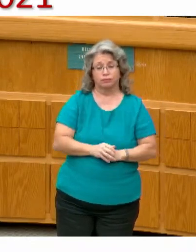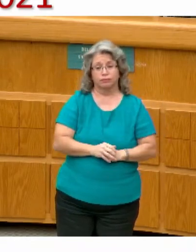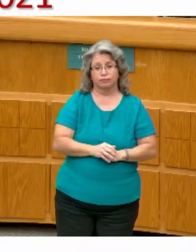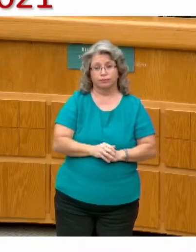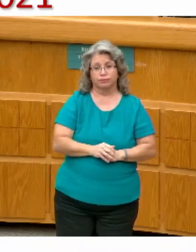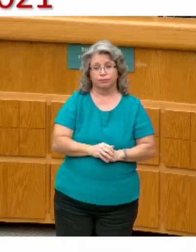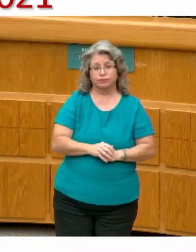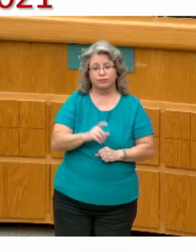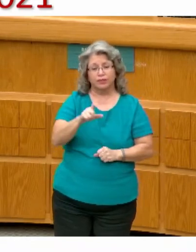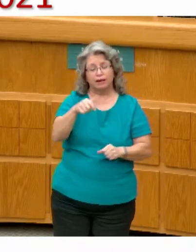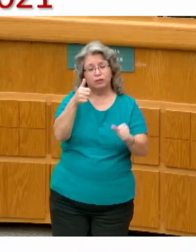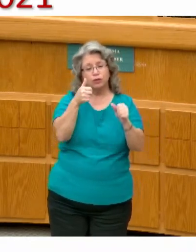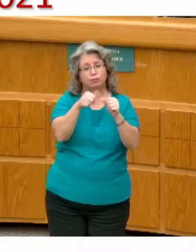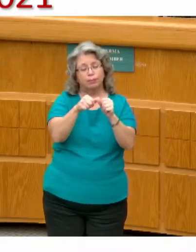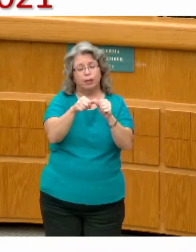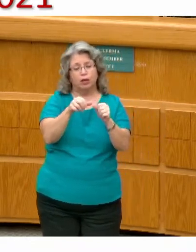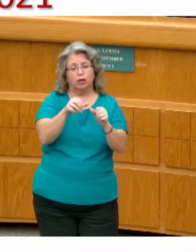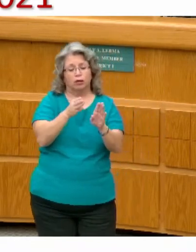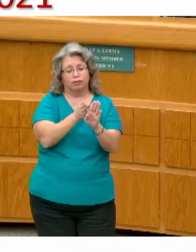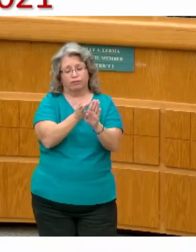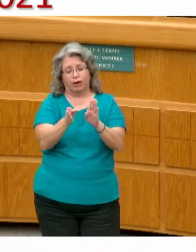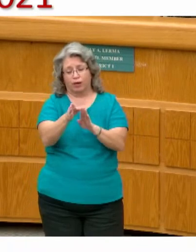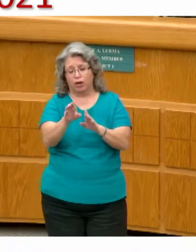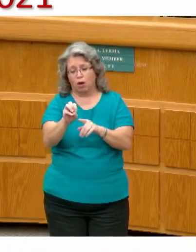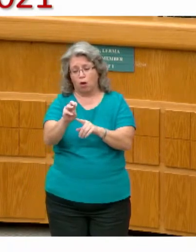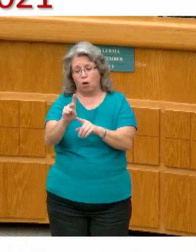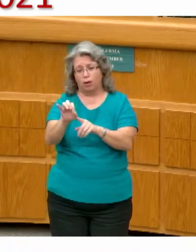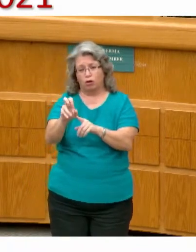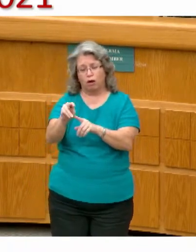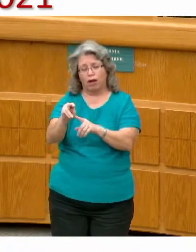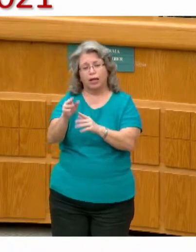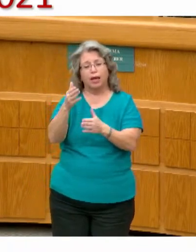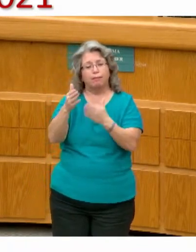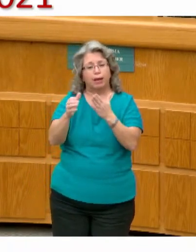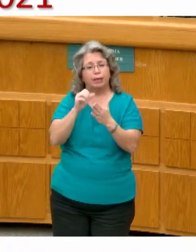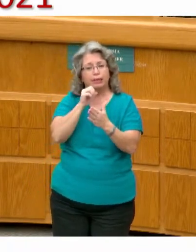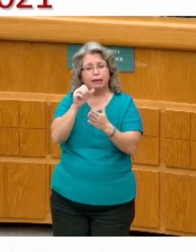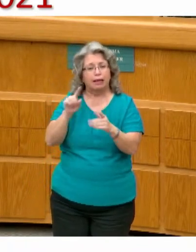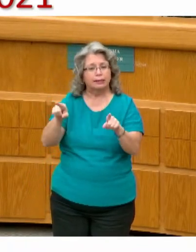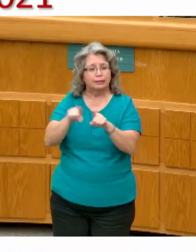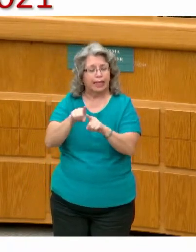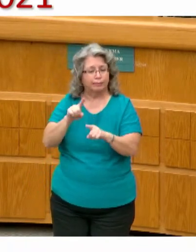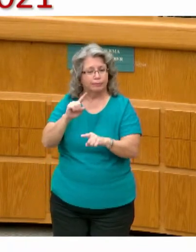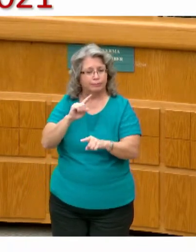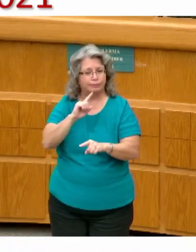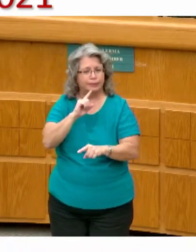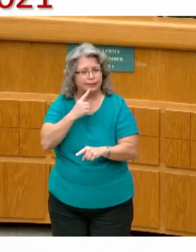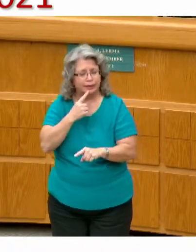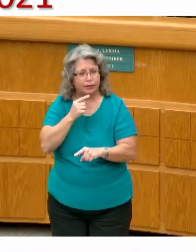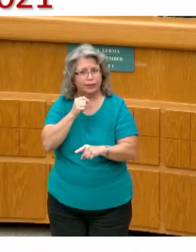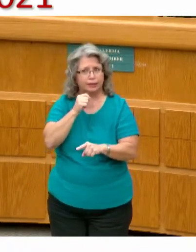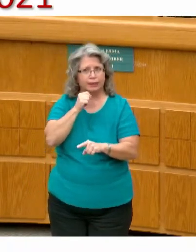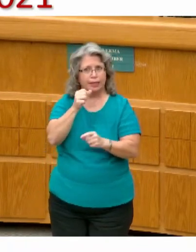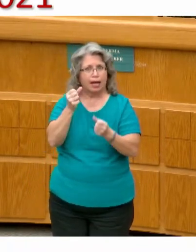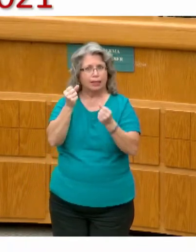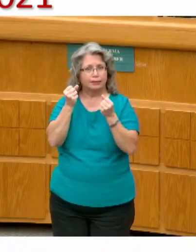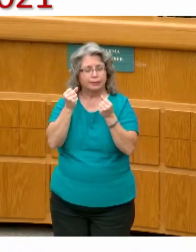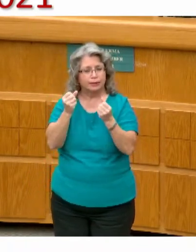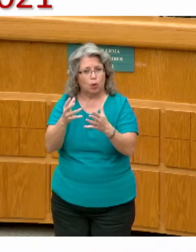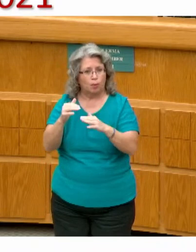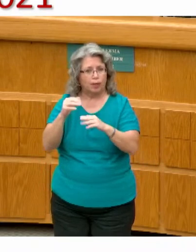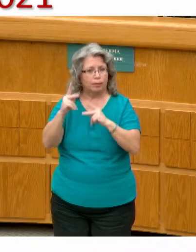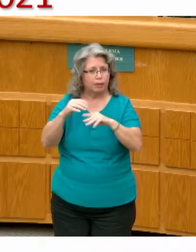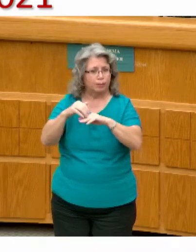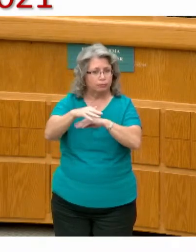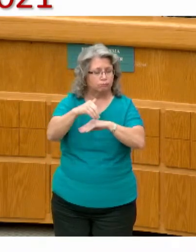Omicron that's less virulent, sending less people to the hospital, that we can still have issues and pressures on our healthcare system. And